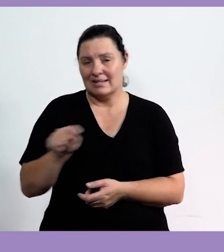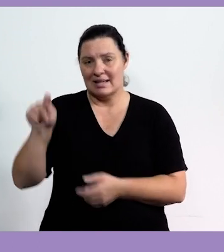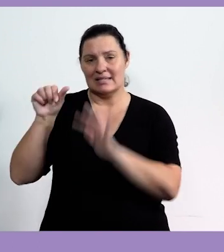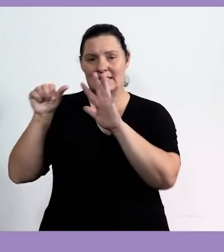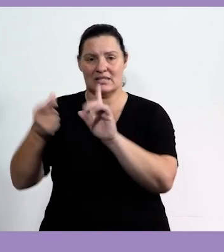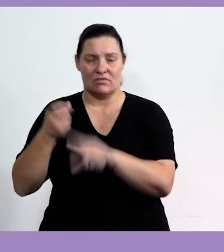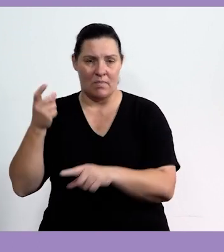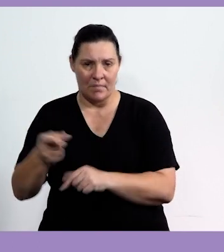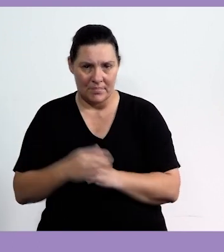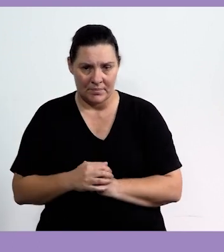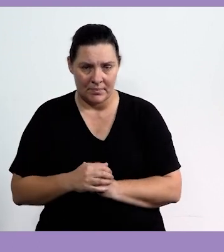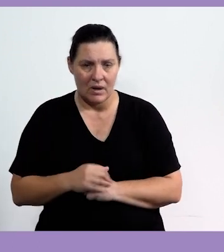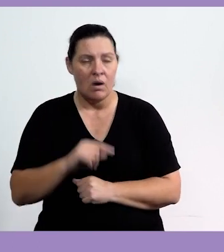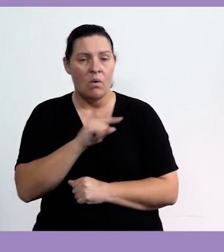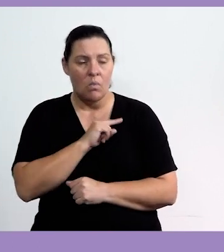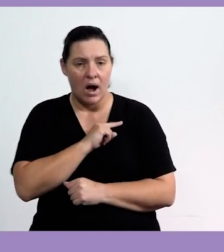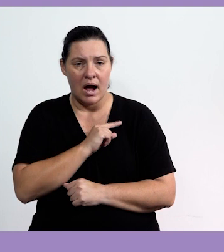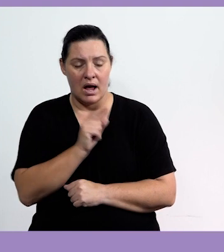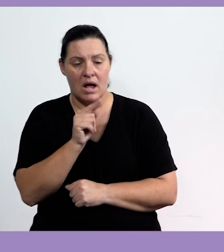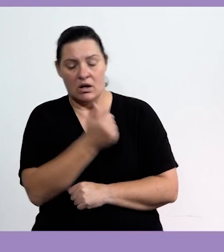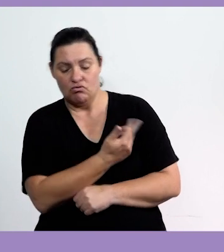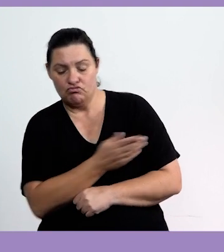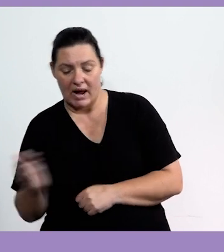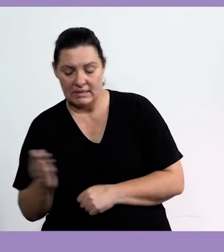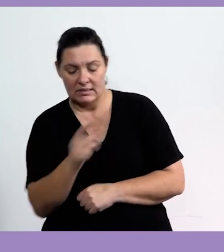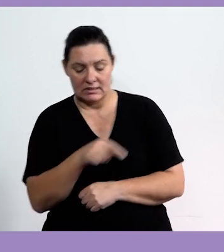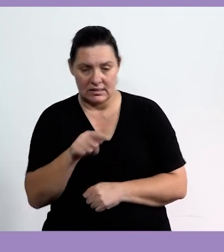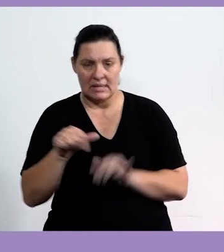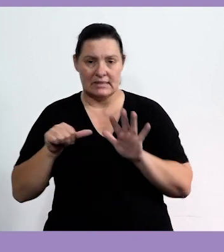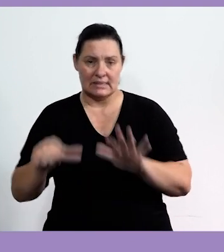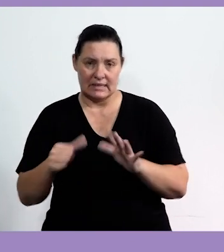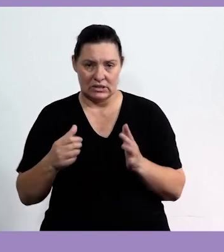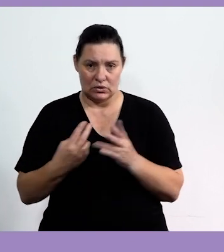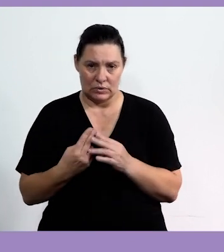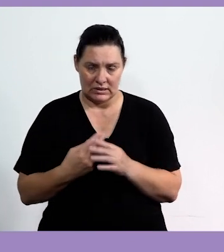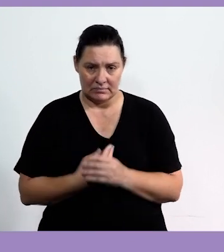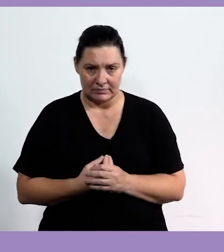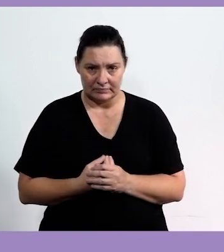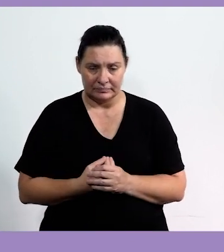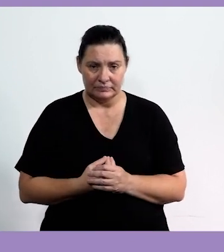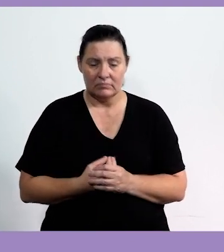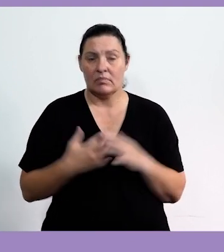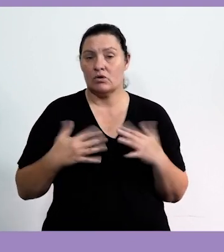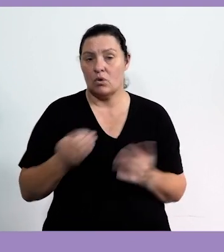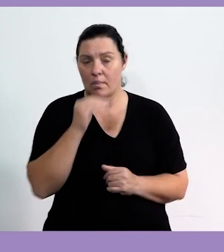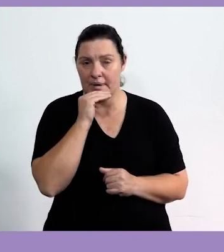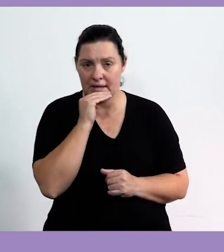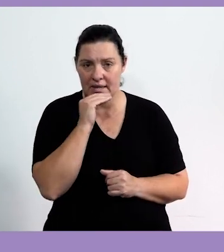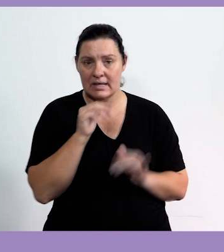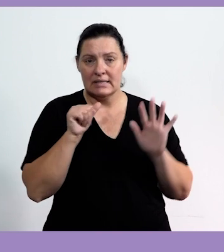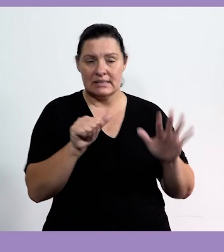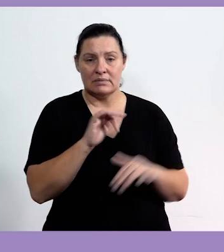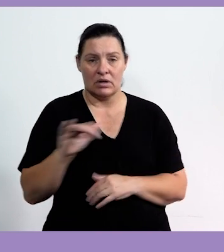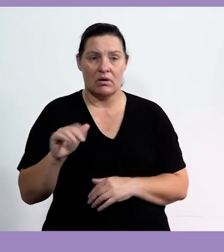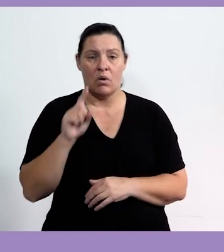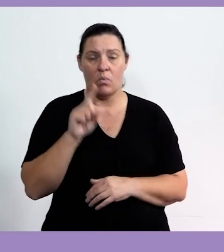that exponent 6 comes from. It's because it shifted to the right by 6 units. So that means